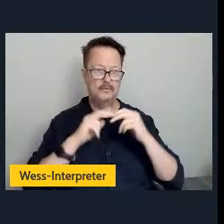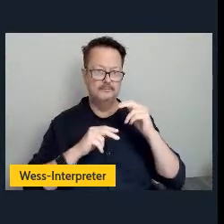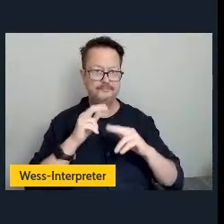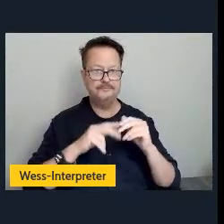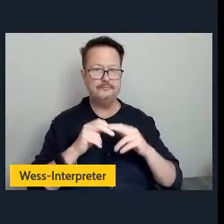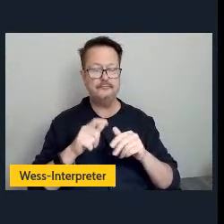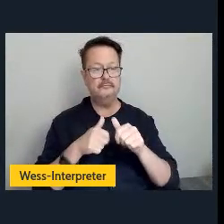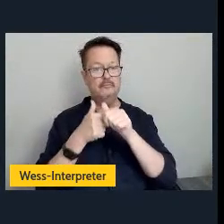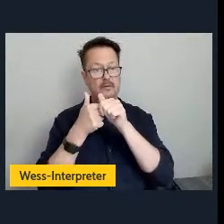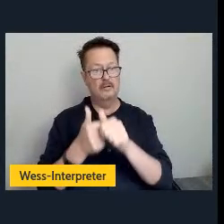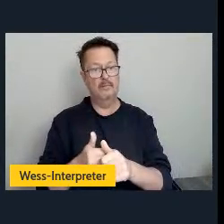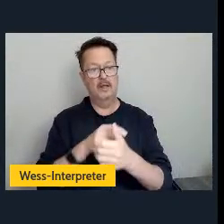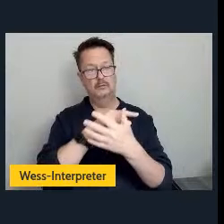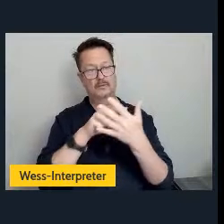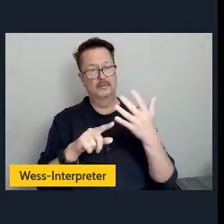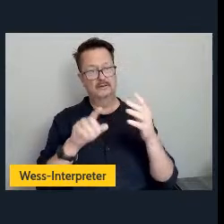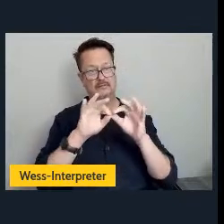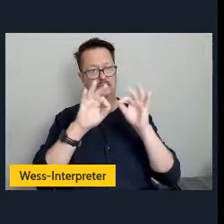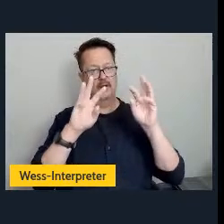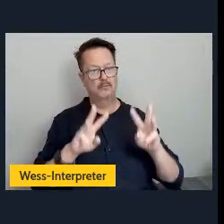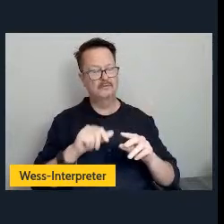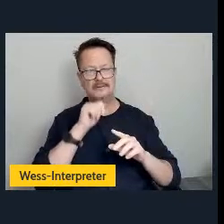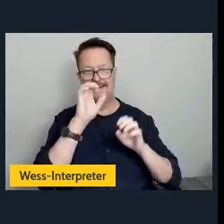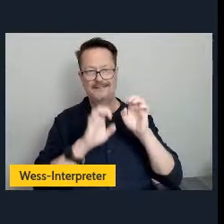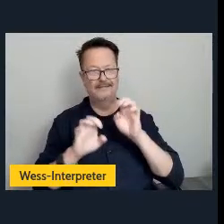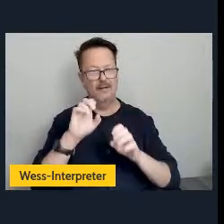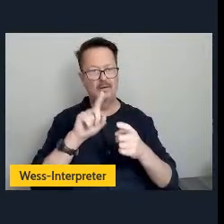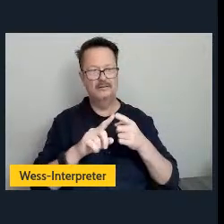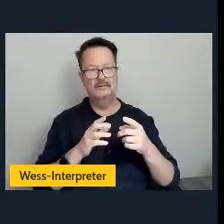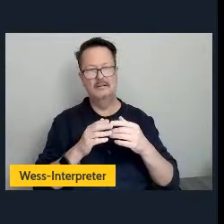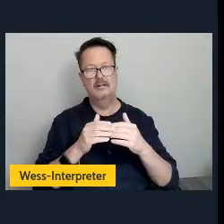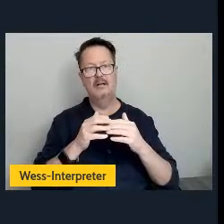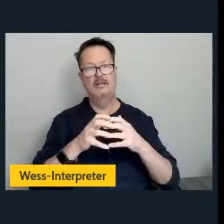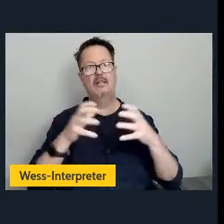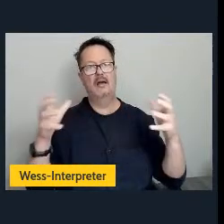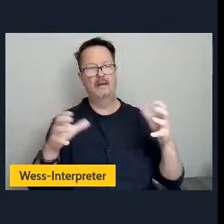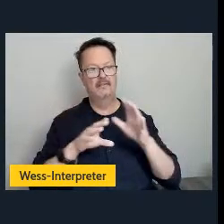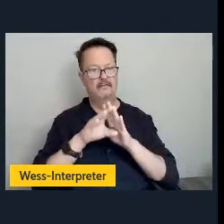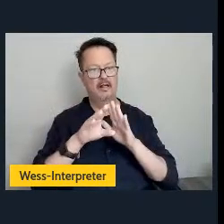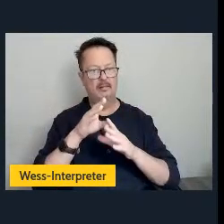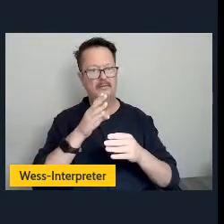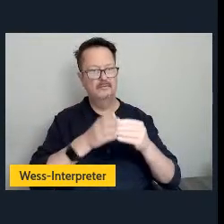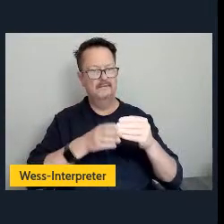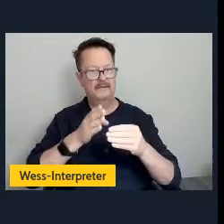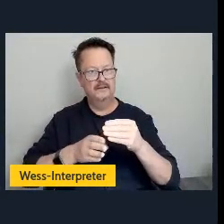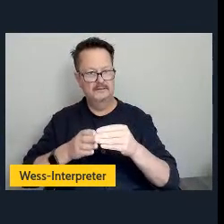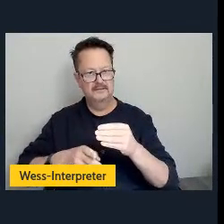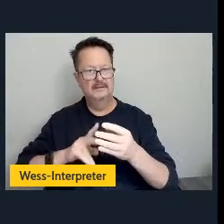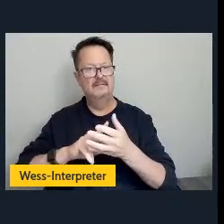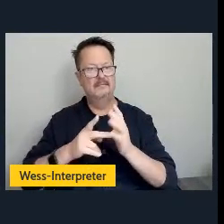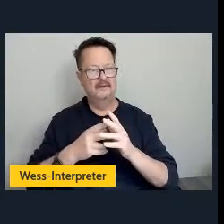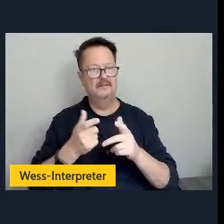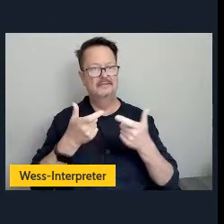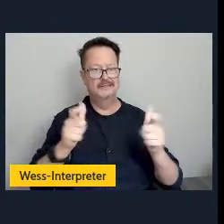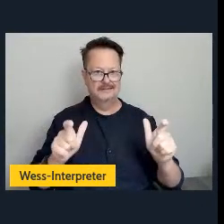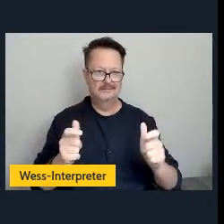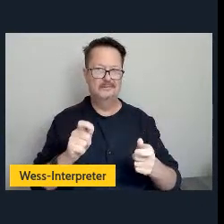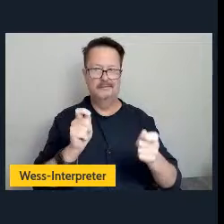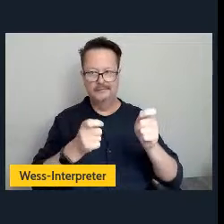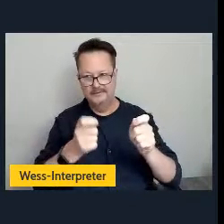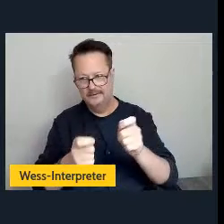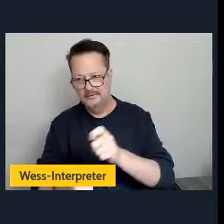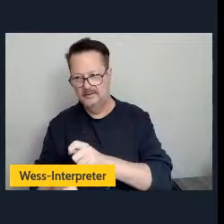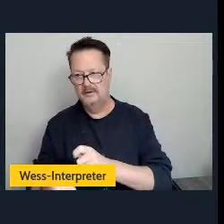Compliance with these frameworks often isn't evaluated until after much of the development work has already been done, which can result in significant rework or